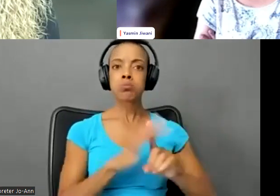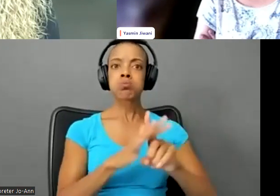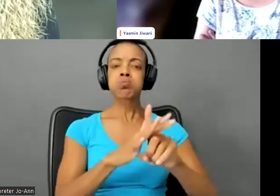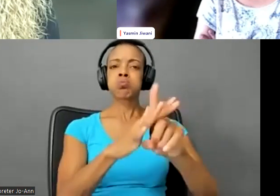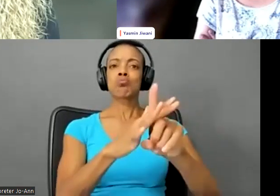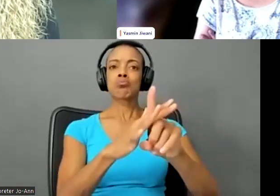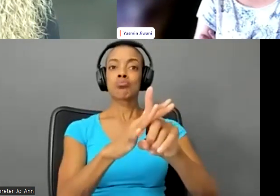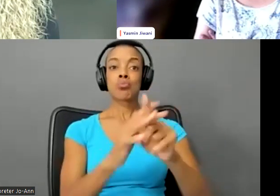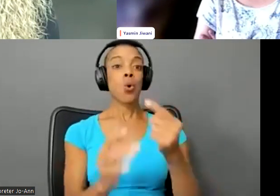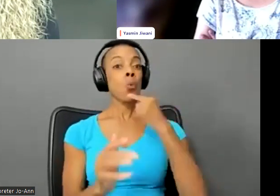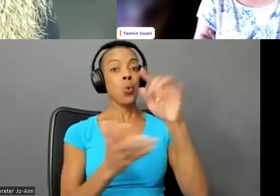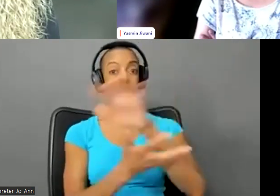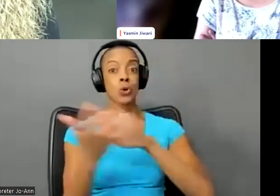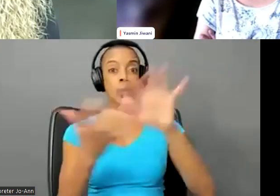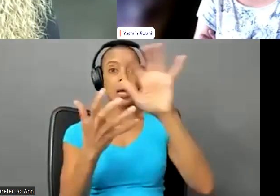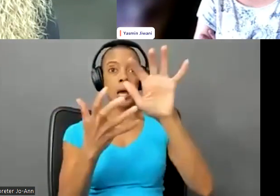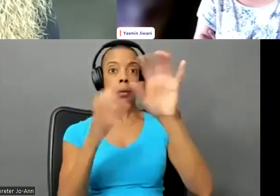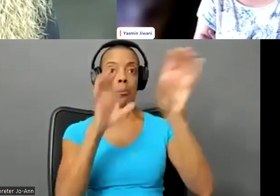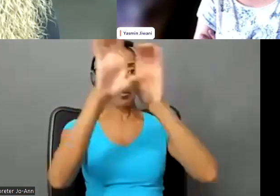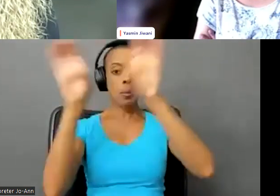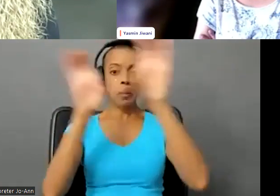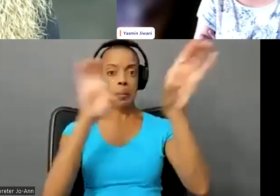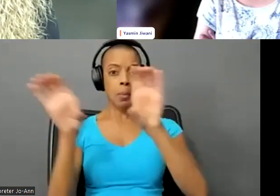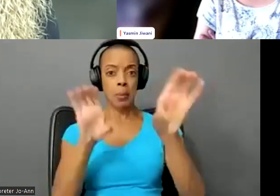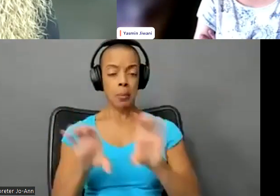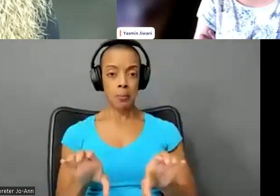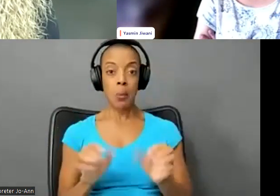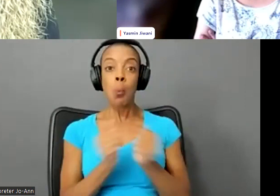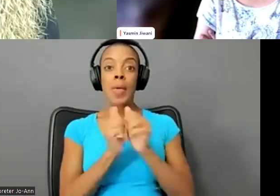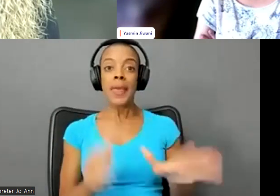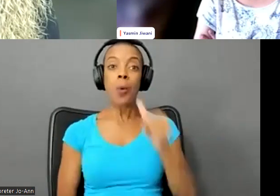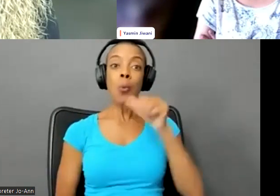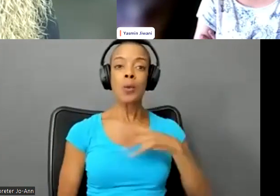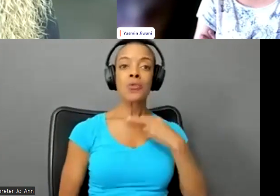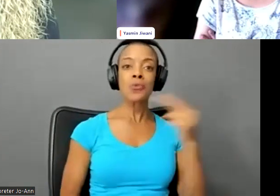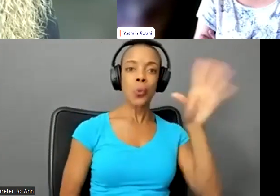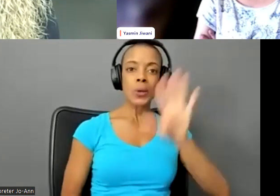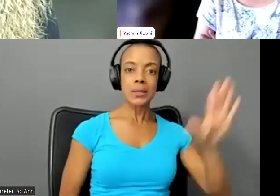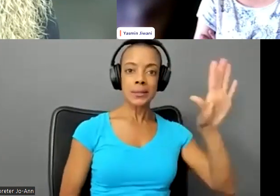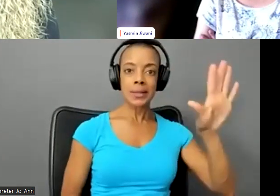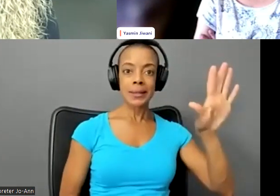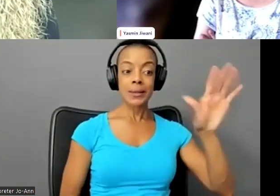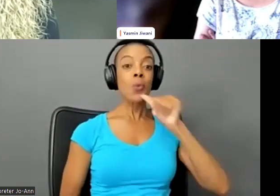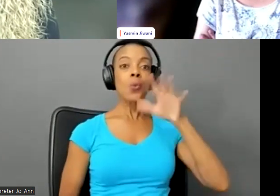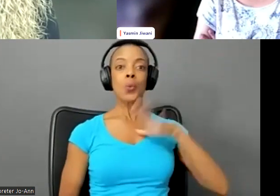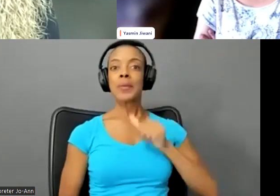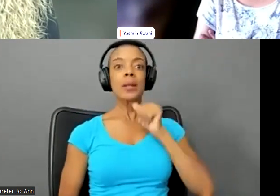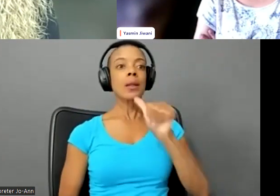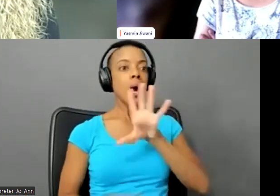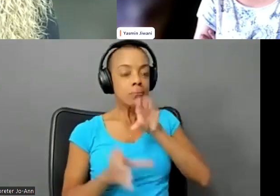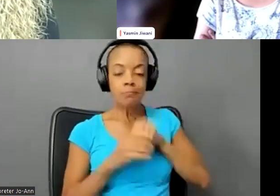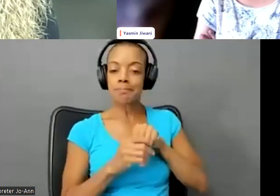the word cloud told us was that without women's voices, if women are not actively